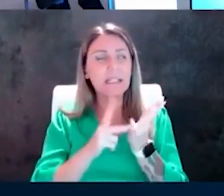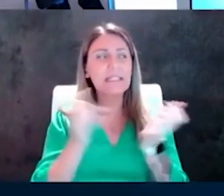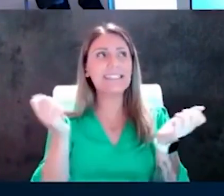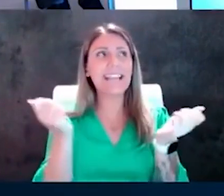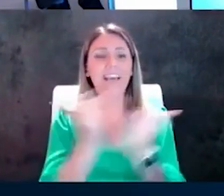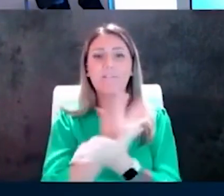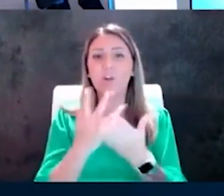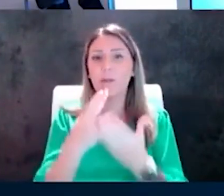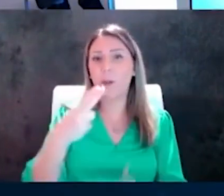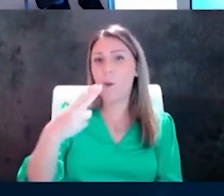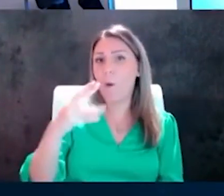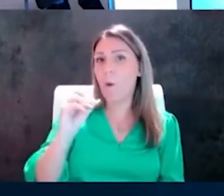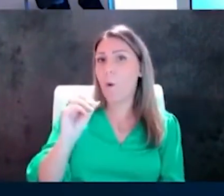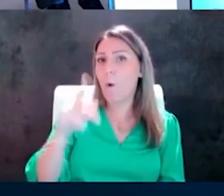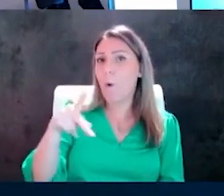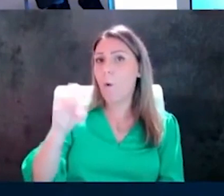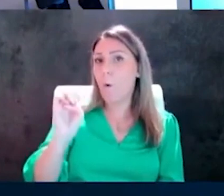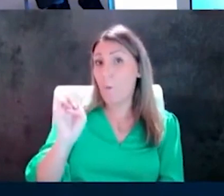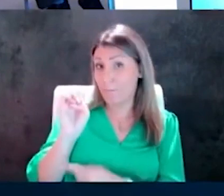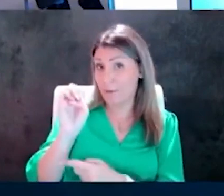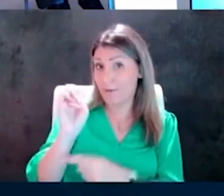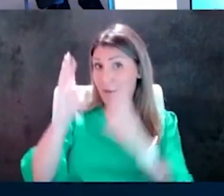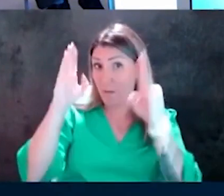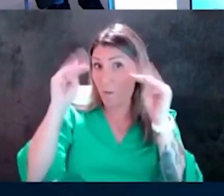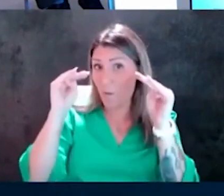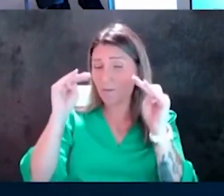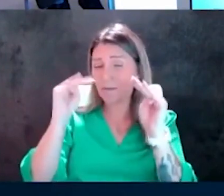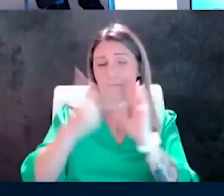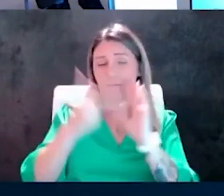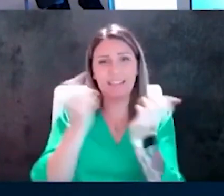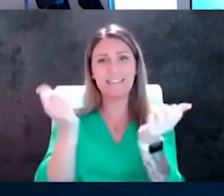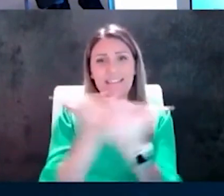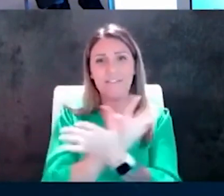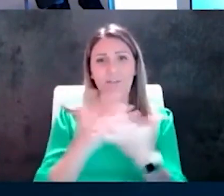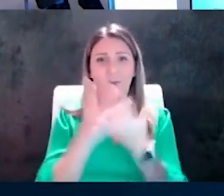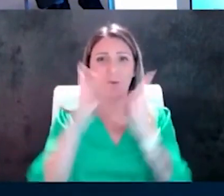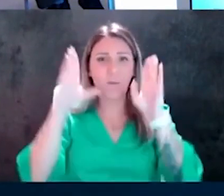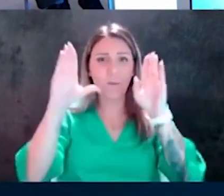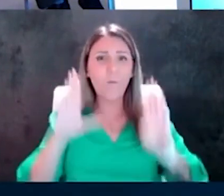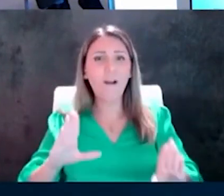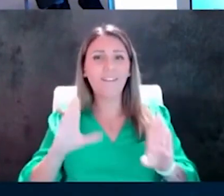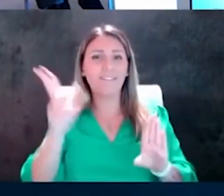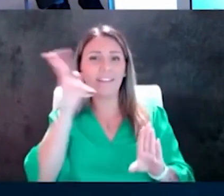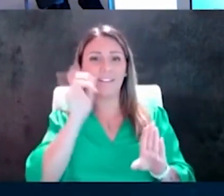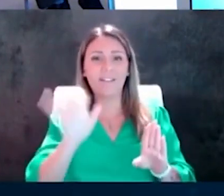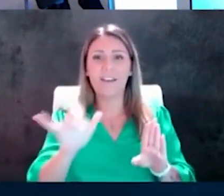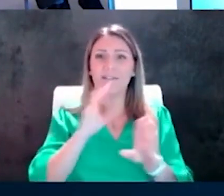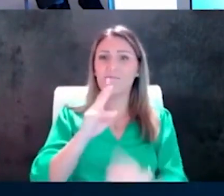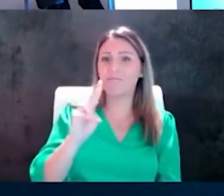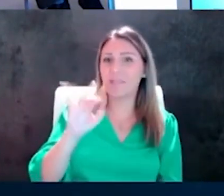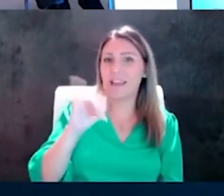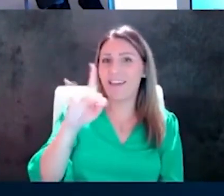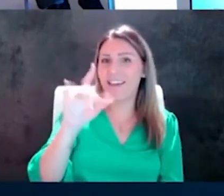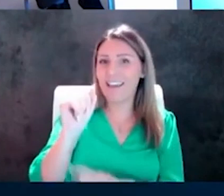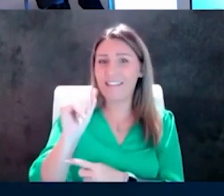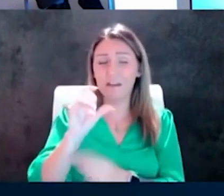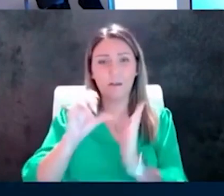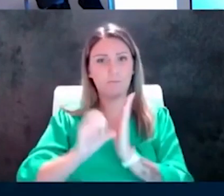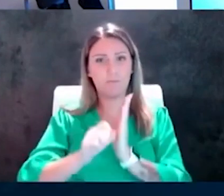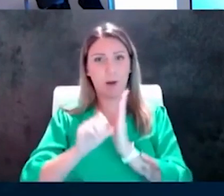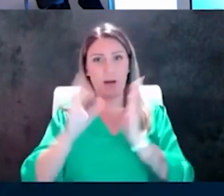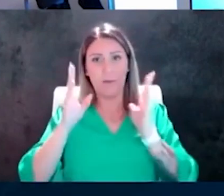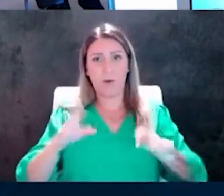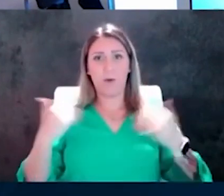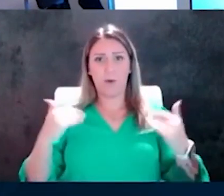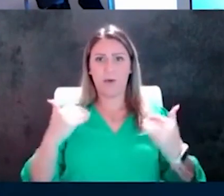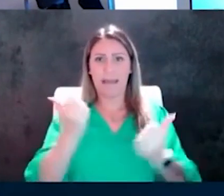means everything. Yeah, and it's great to hear that. And I would just say, Mikayla, you are a very impressive person. So all you've been through and all